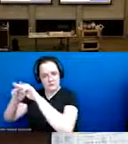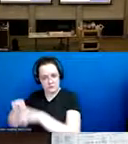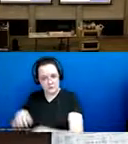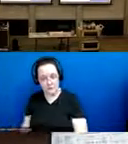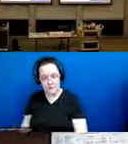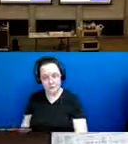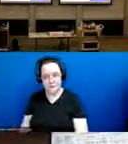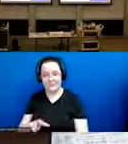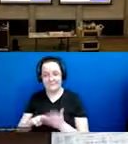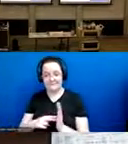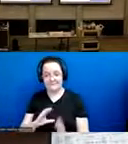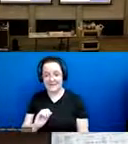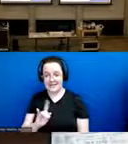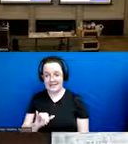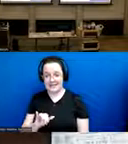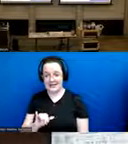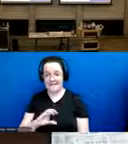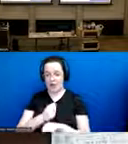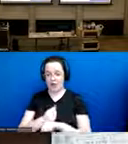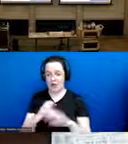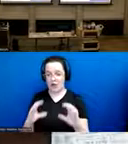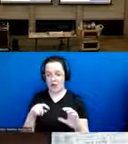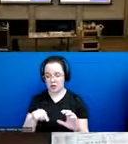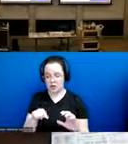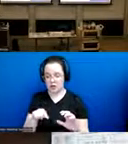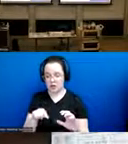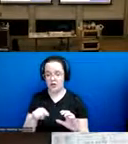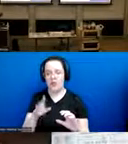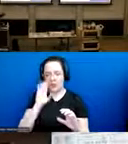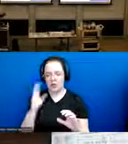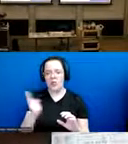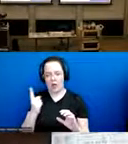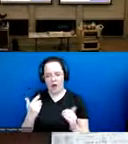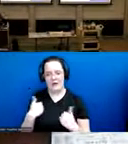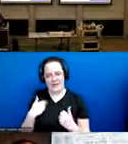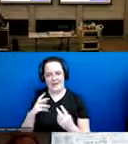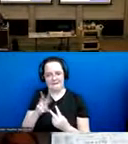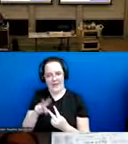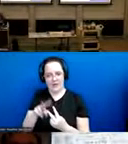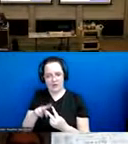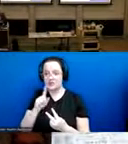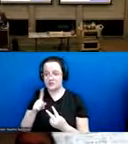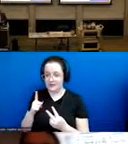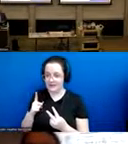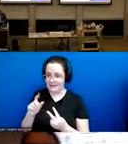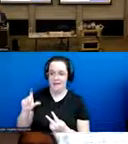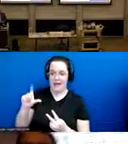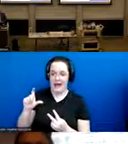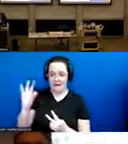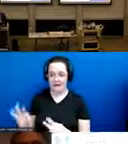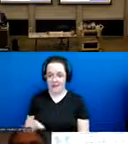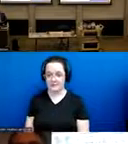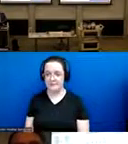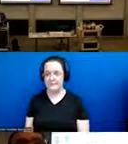lock at certain transition here, you will have always pairs at a very high rate, right? And then this video here